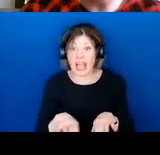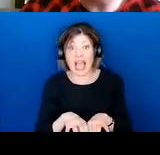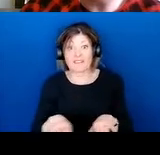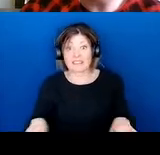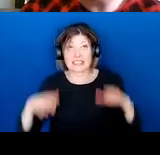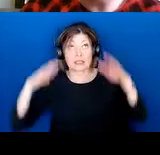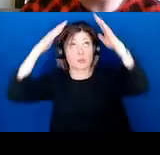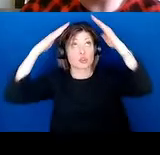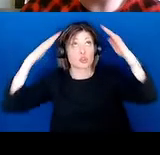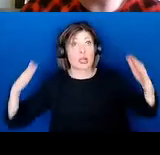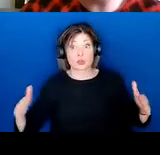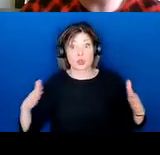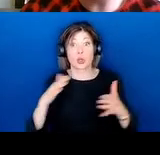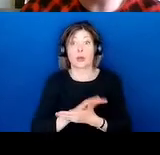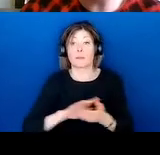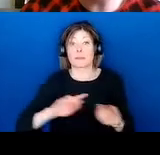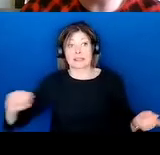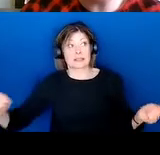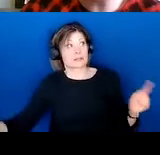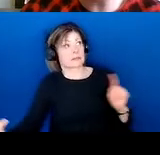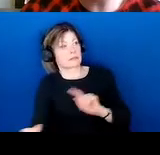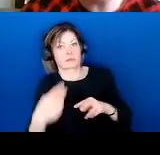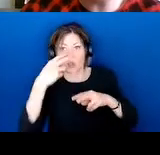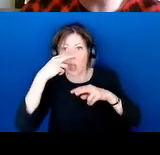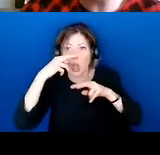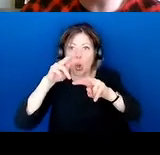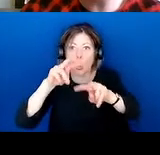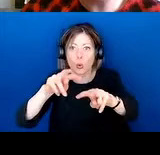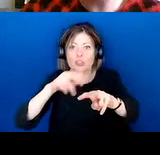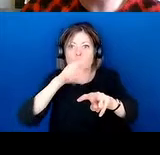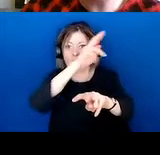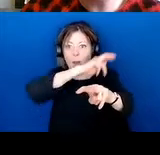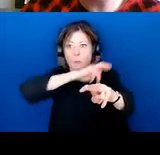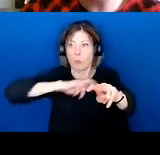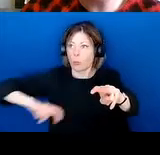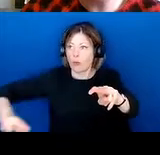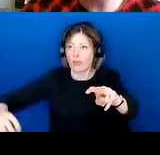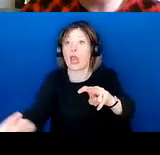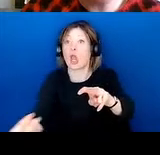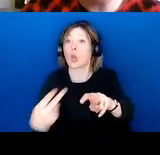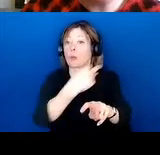over the park and contemplate the journey they had experienced.